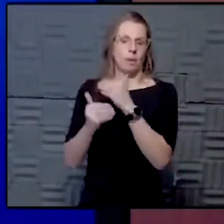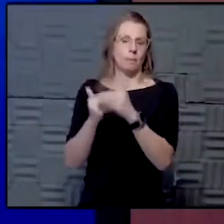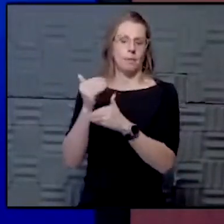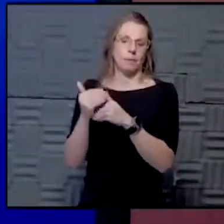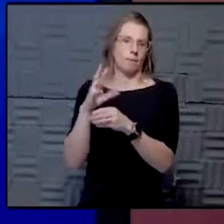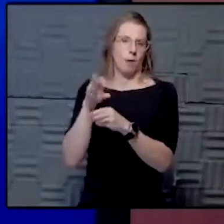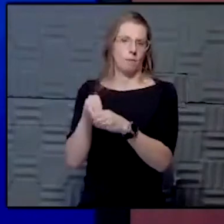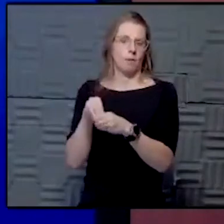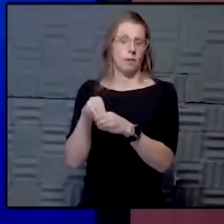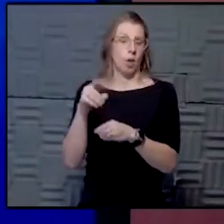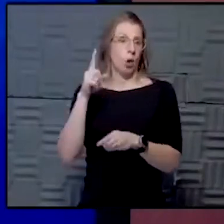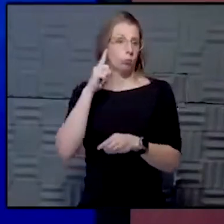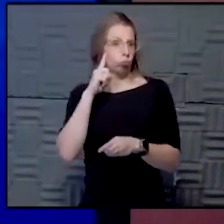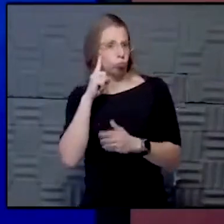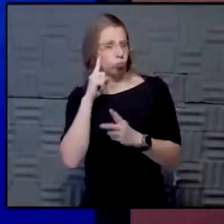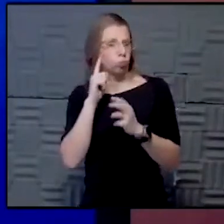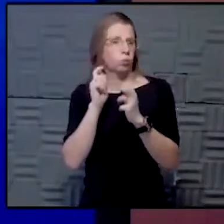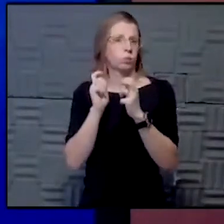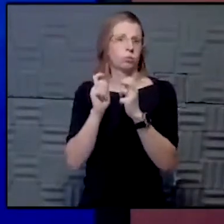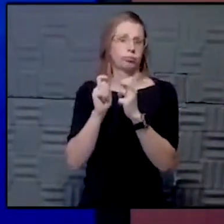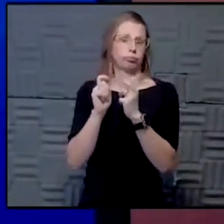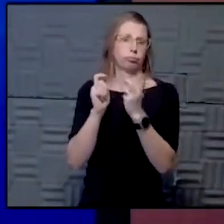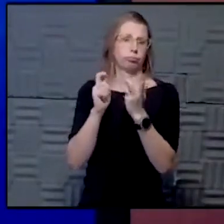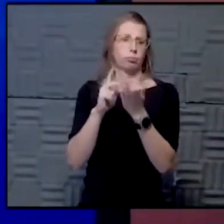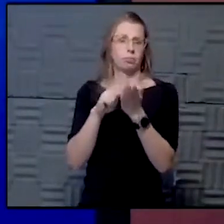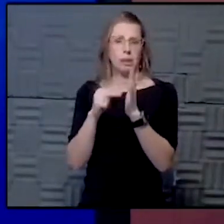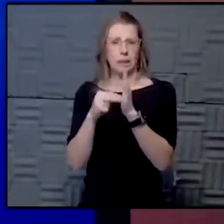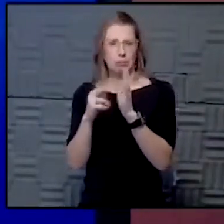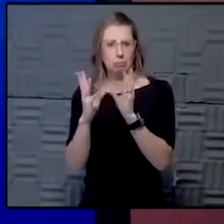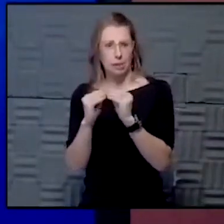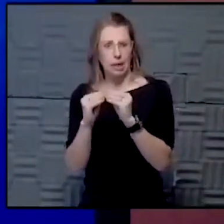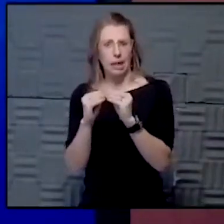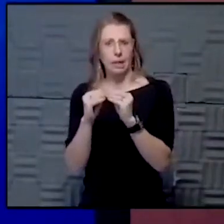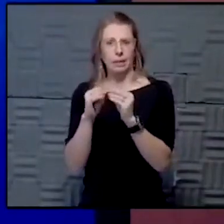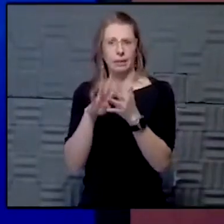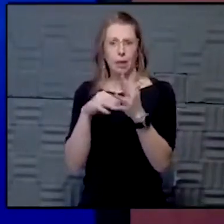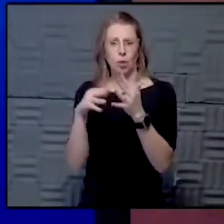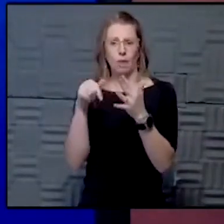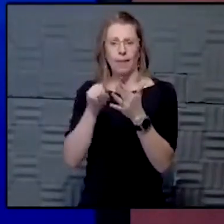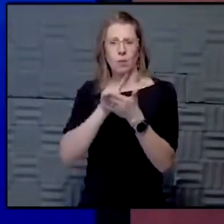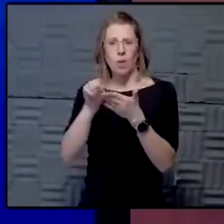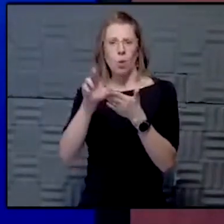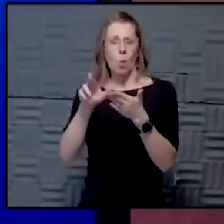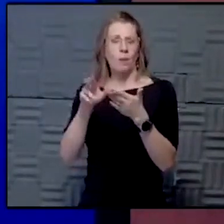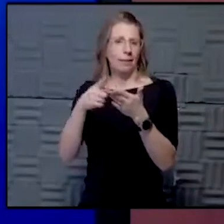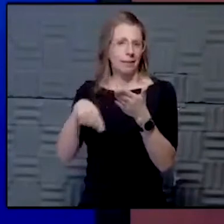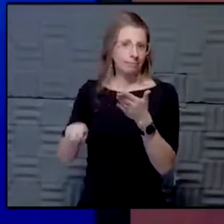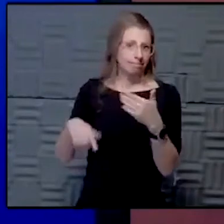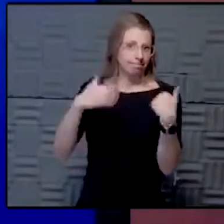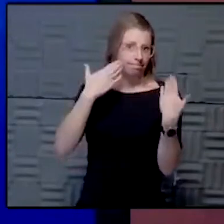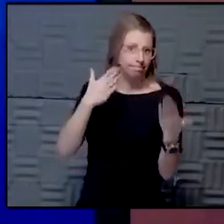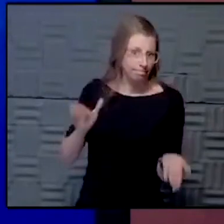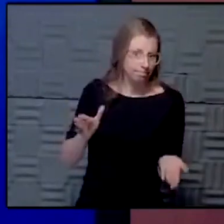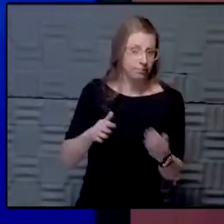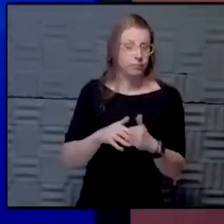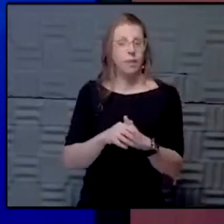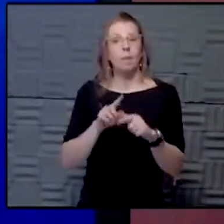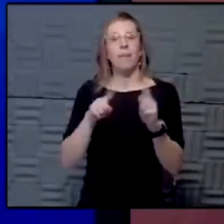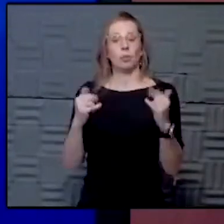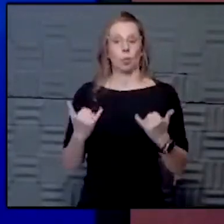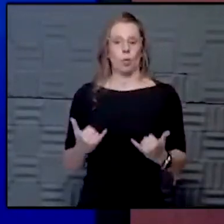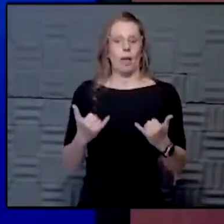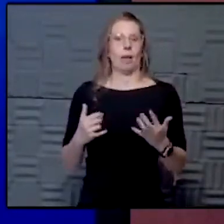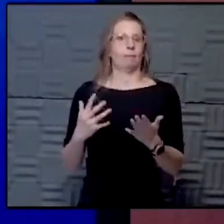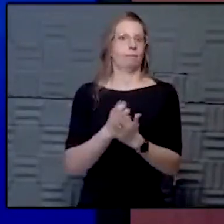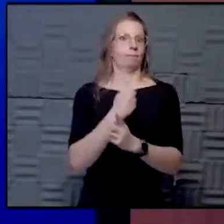have not heard with any certainty if that meeting is scheduled this week or next. I've heard any day. Yeah. But today, you can't